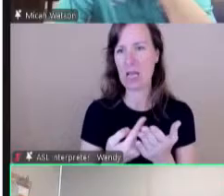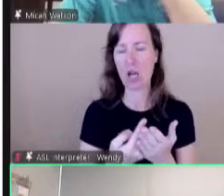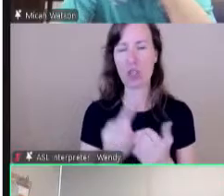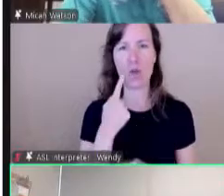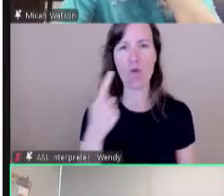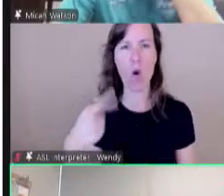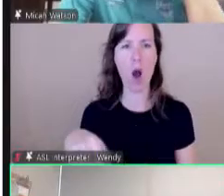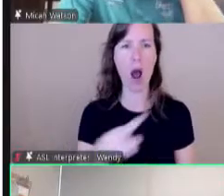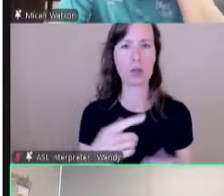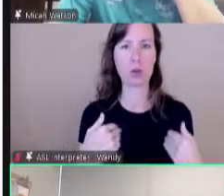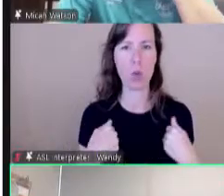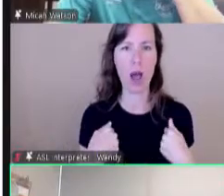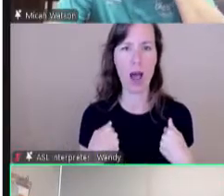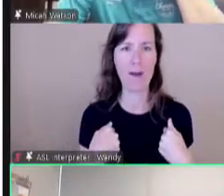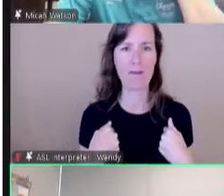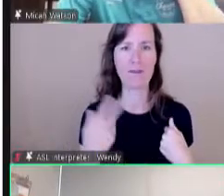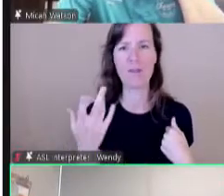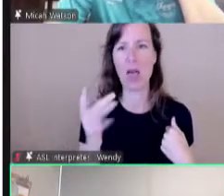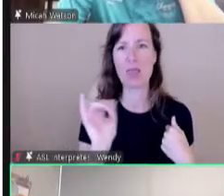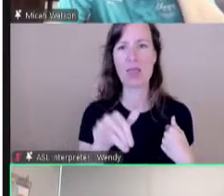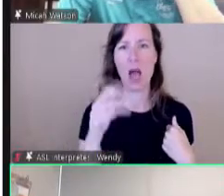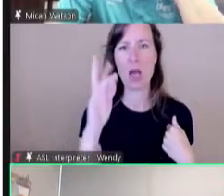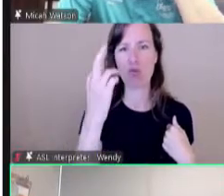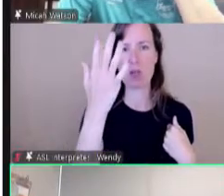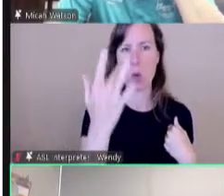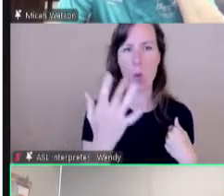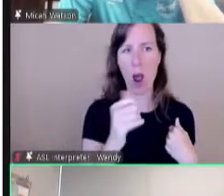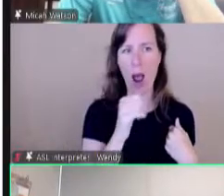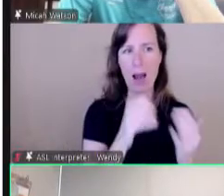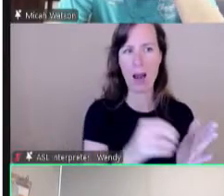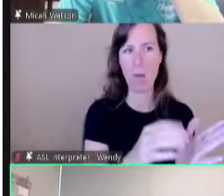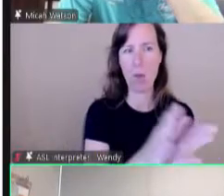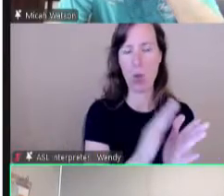And that's the reason why I didn't put anything there.